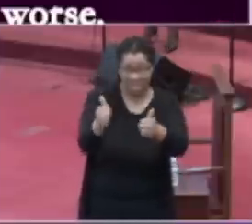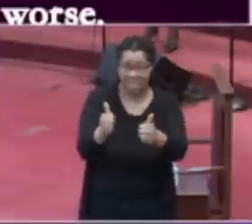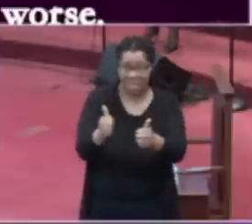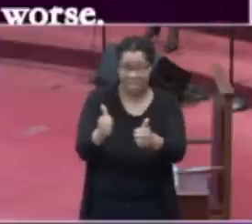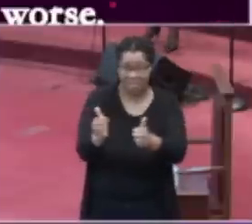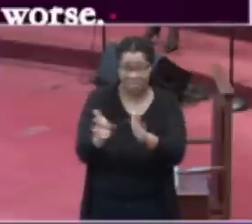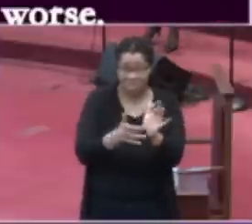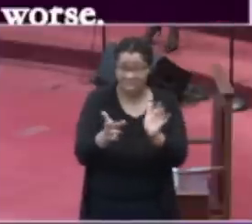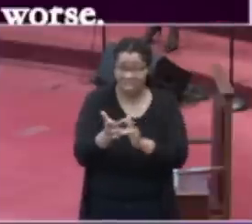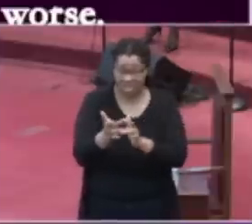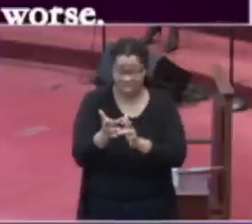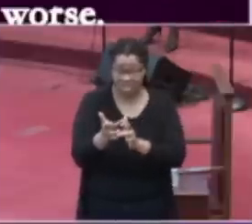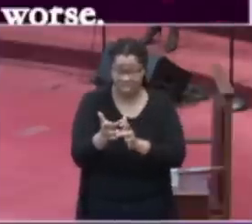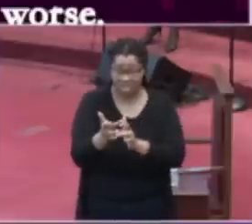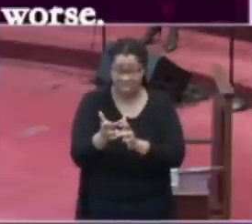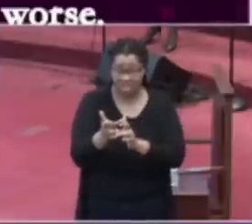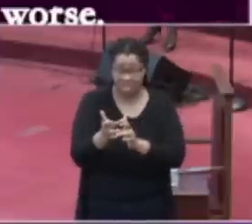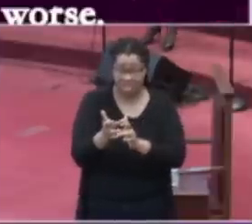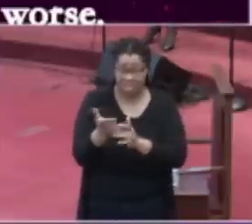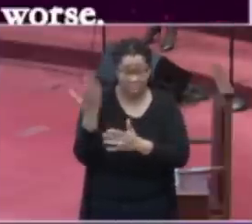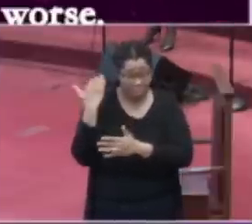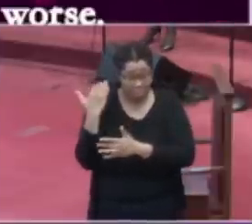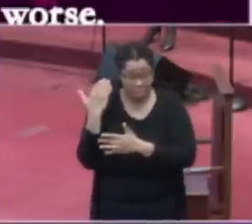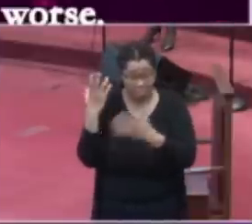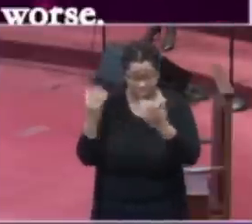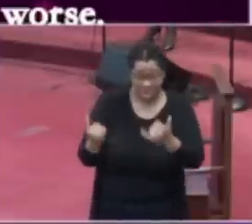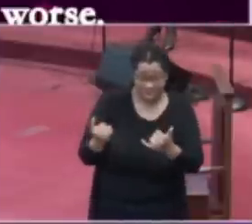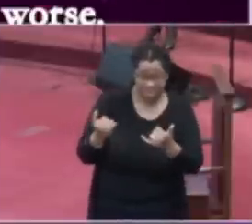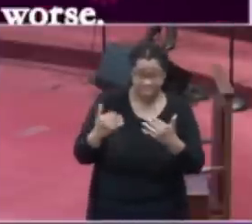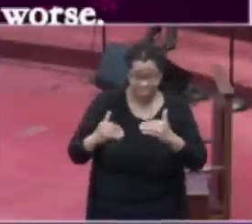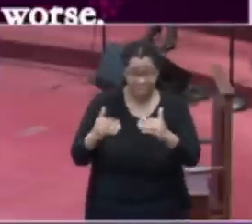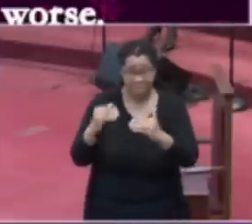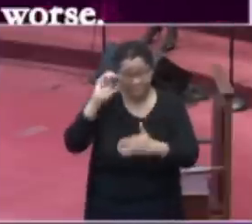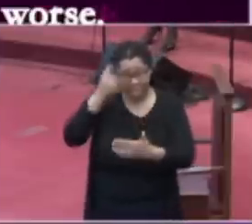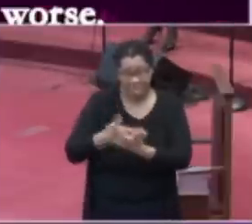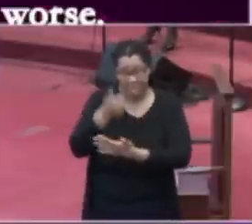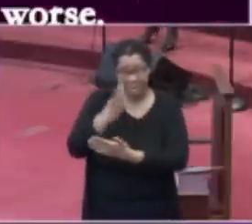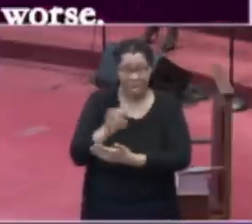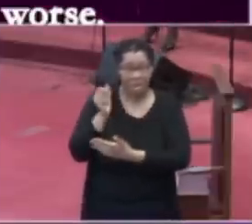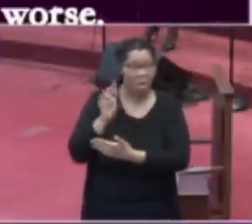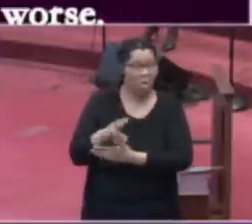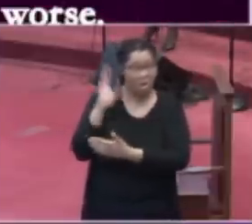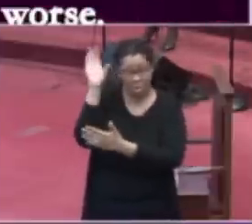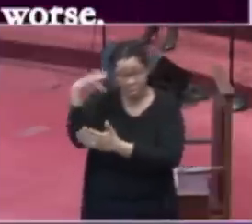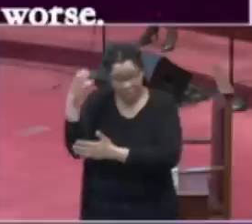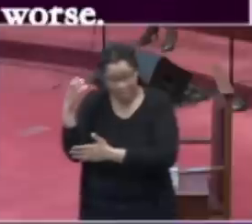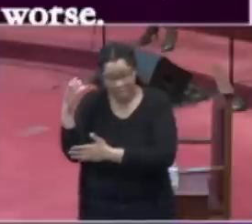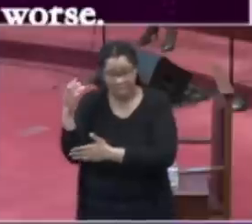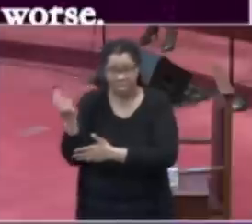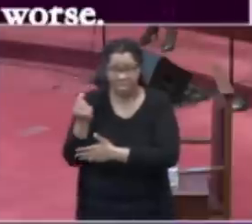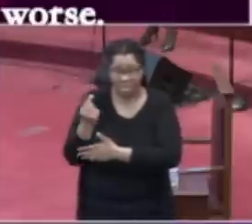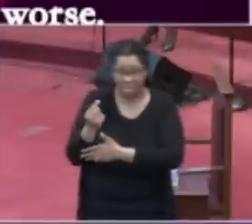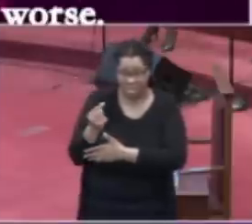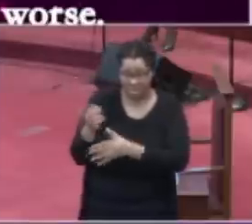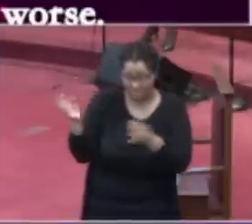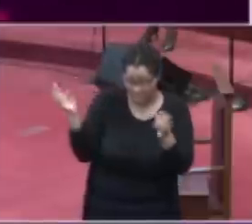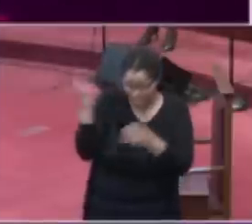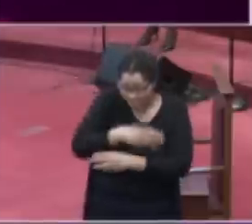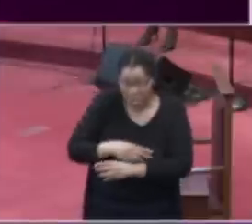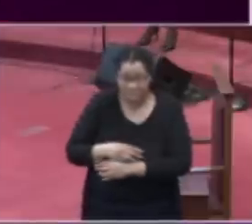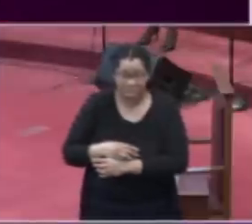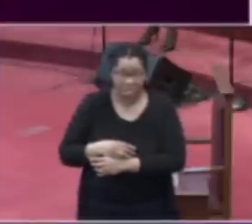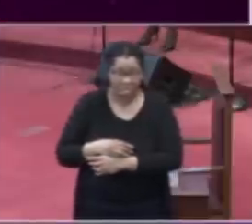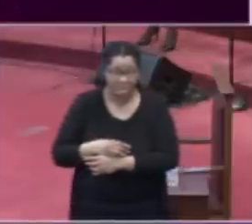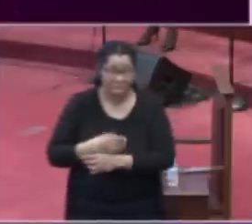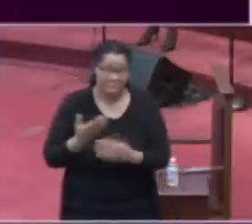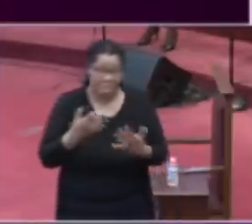man, Jesus, was and is the Son of God, or he's a madman or something worse. You can shut him up for